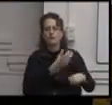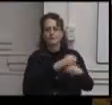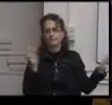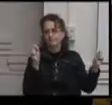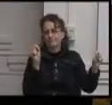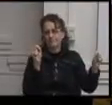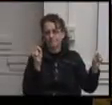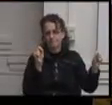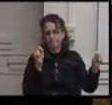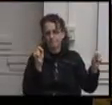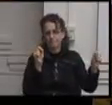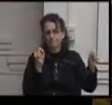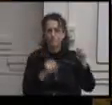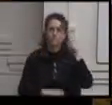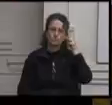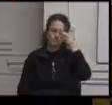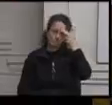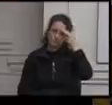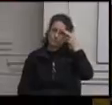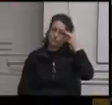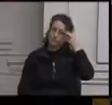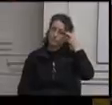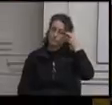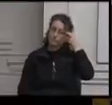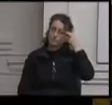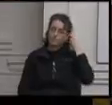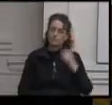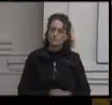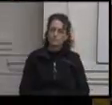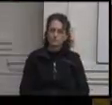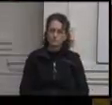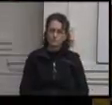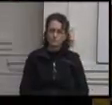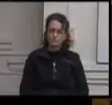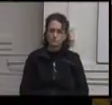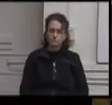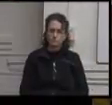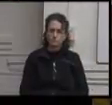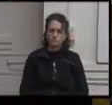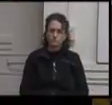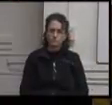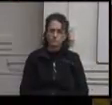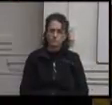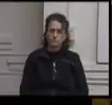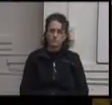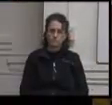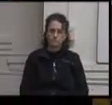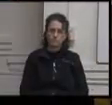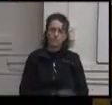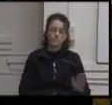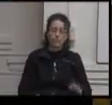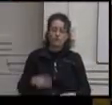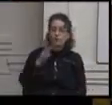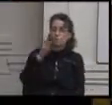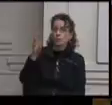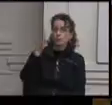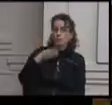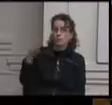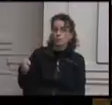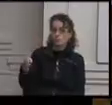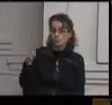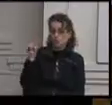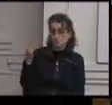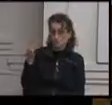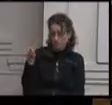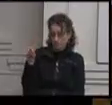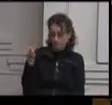Because of the way we're staffed and the way we're set up, as I'll explain it in the presentation, in West Brattleboro, if there